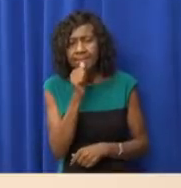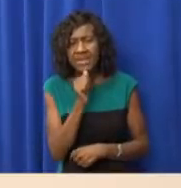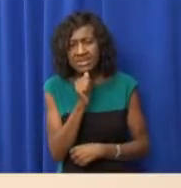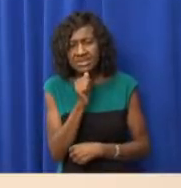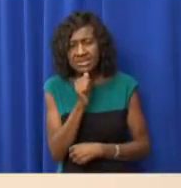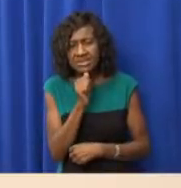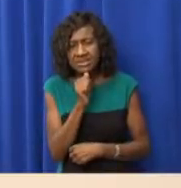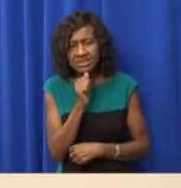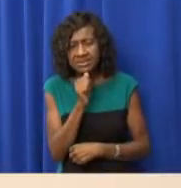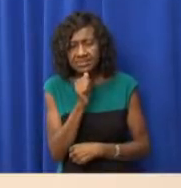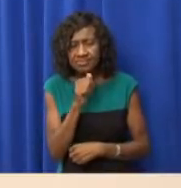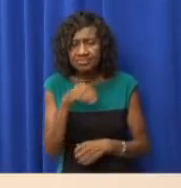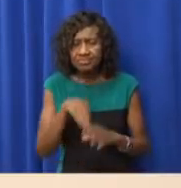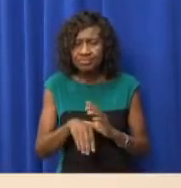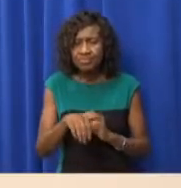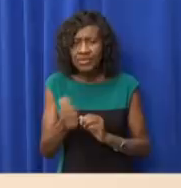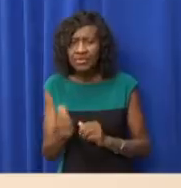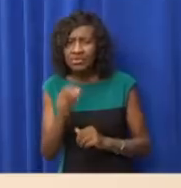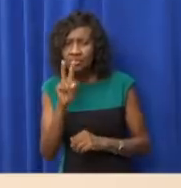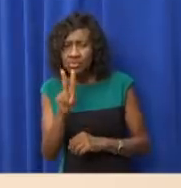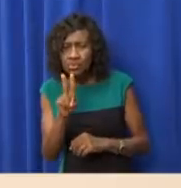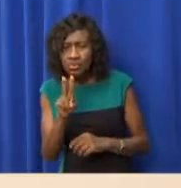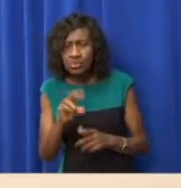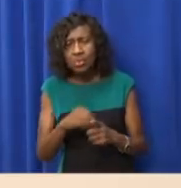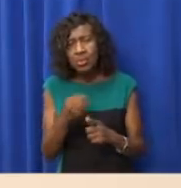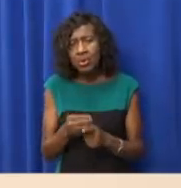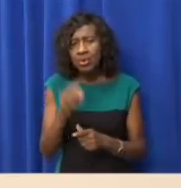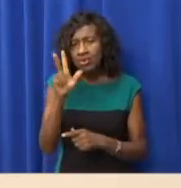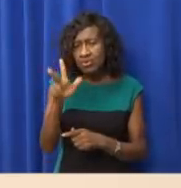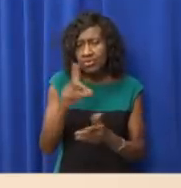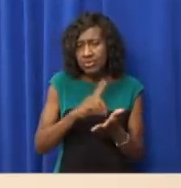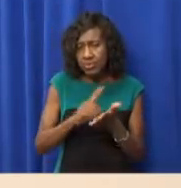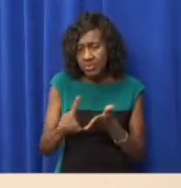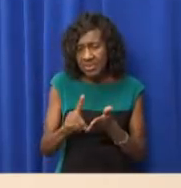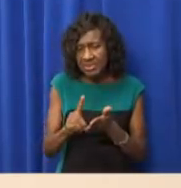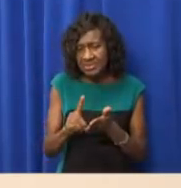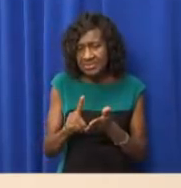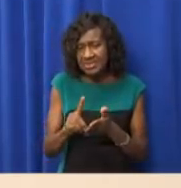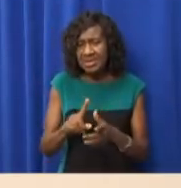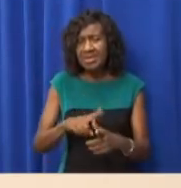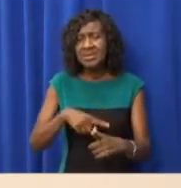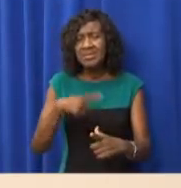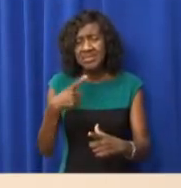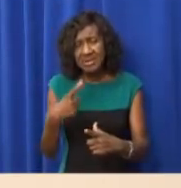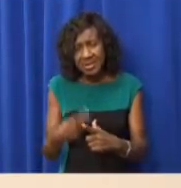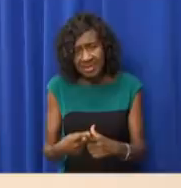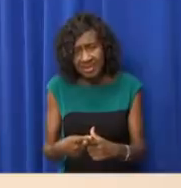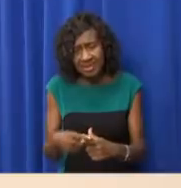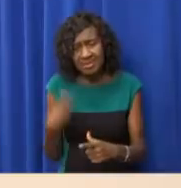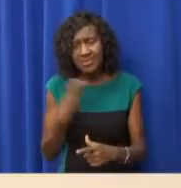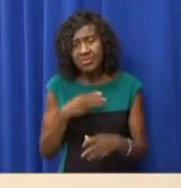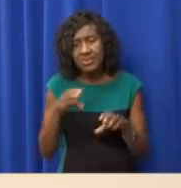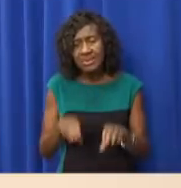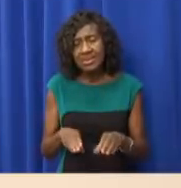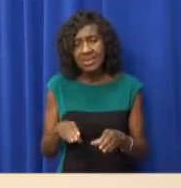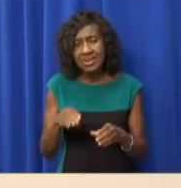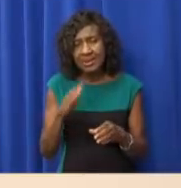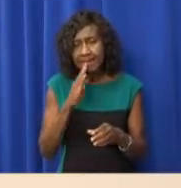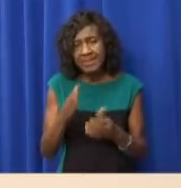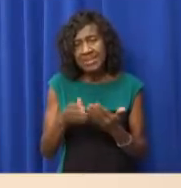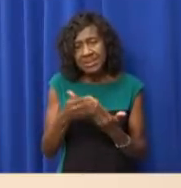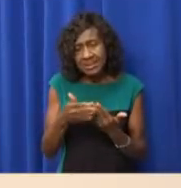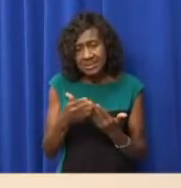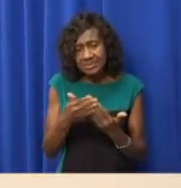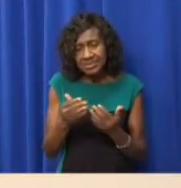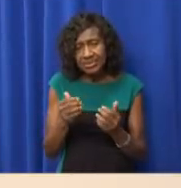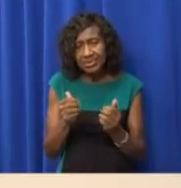In another 2 or 3 weeks, if things keep going as well as they are, we may well be able to relax further the